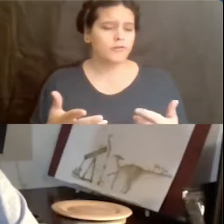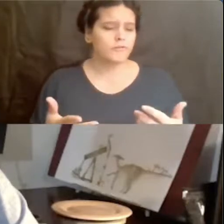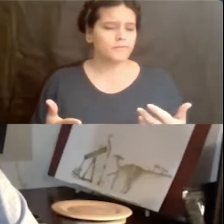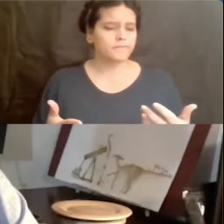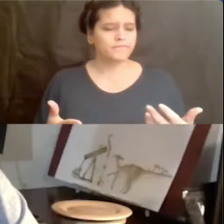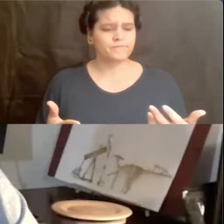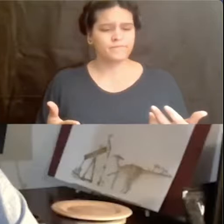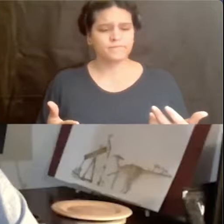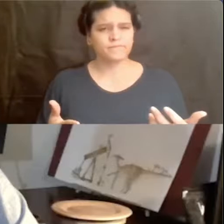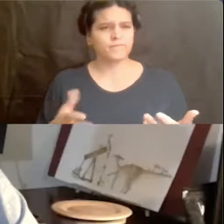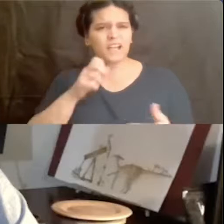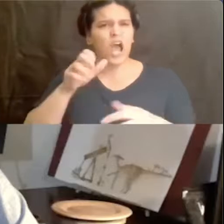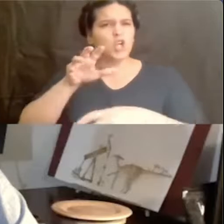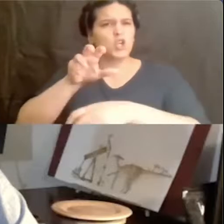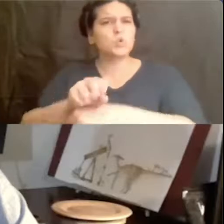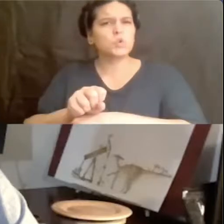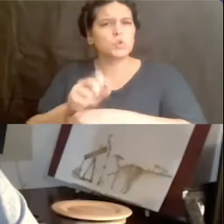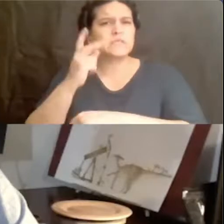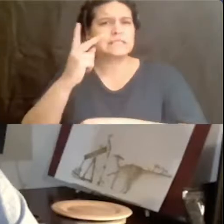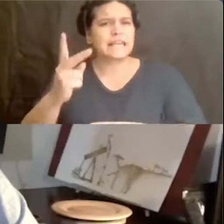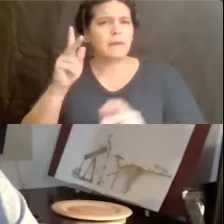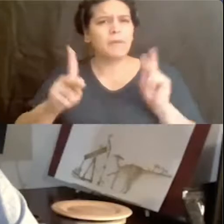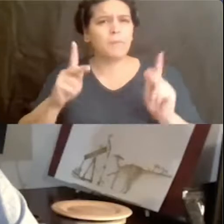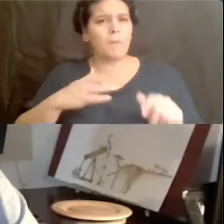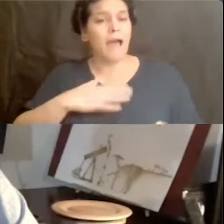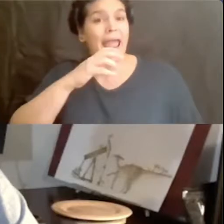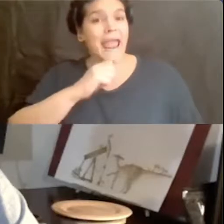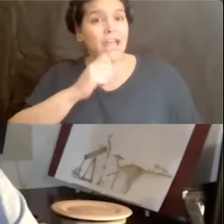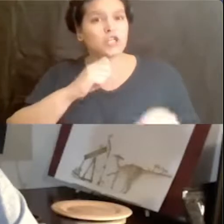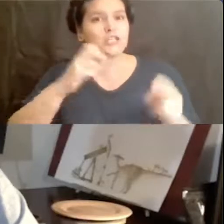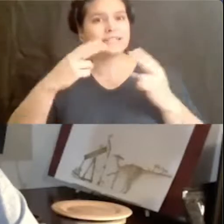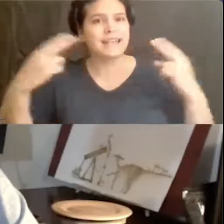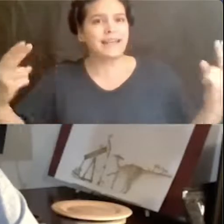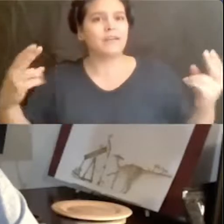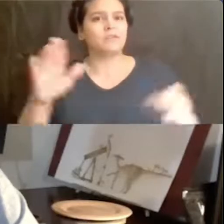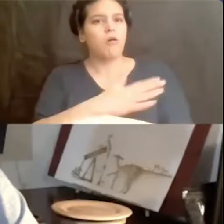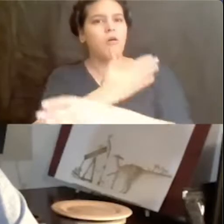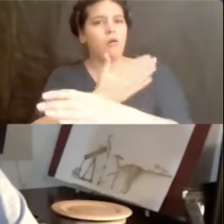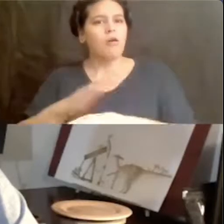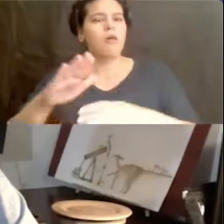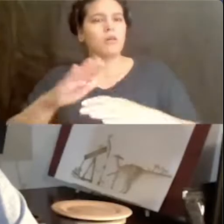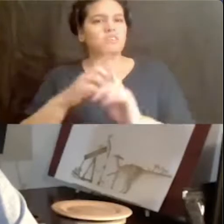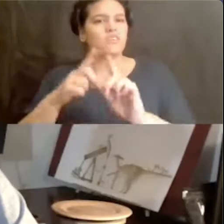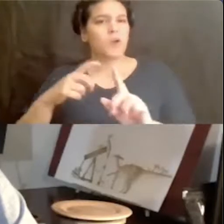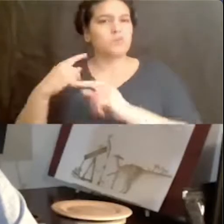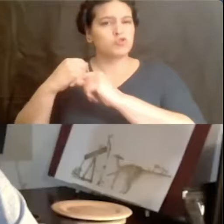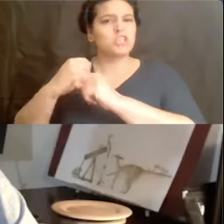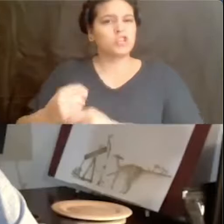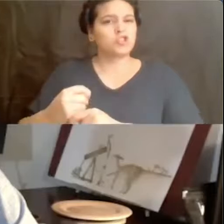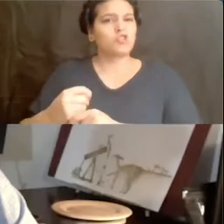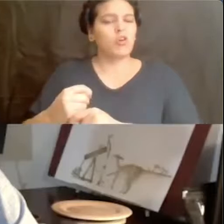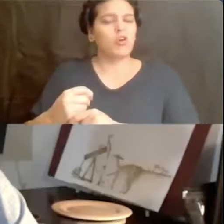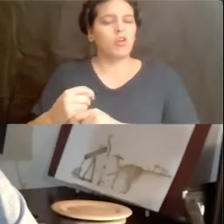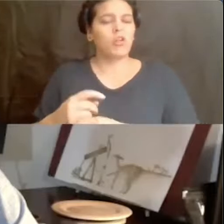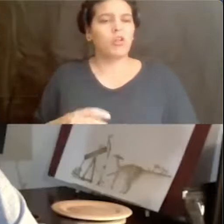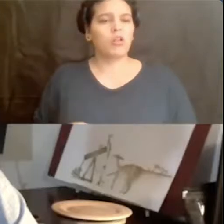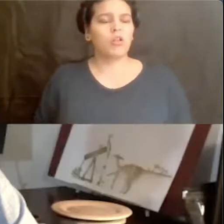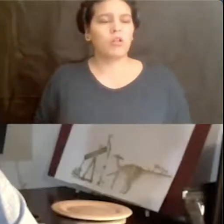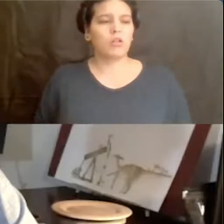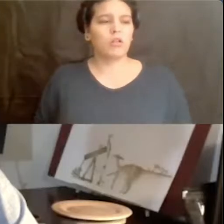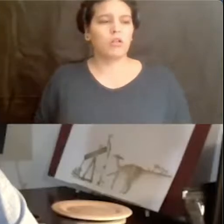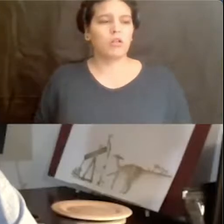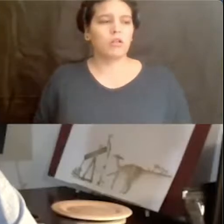they're not used to seeing people my age singing songs like that. And they're not used to hearing people my